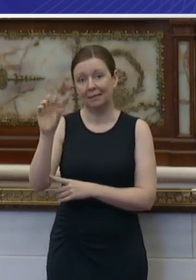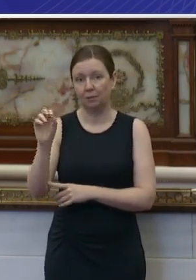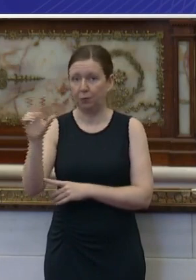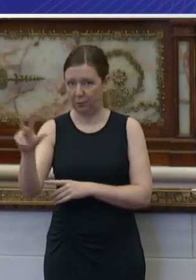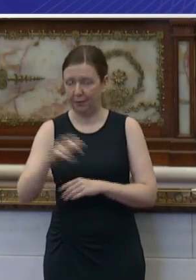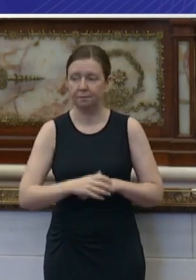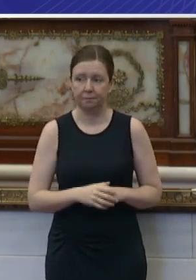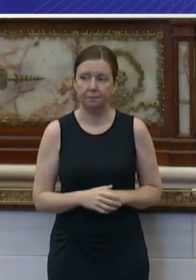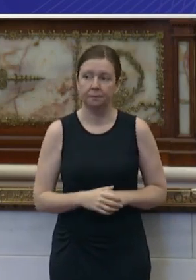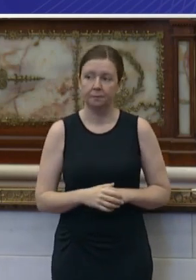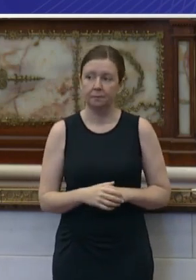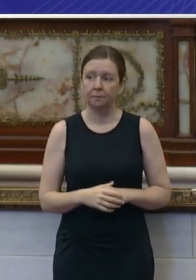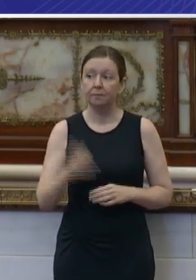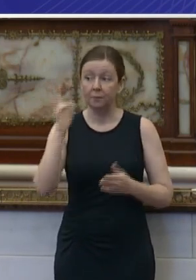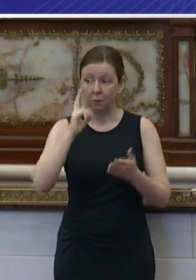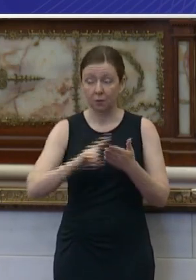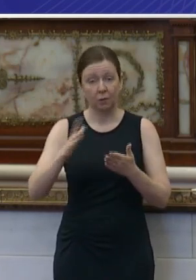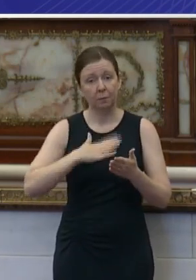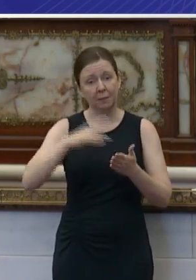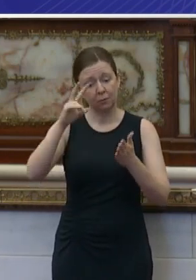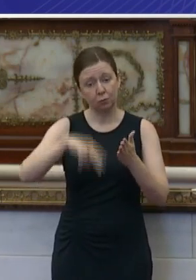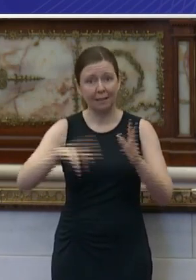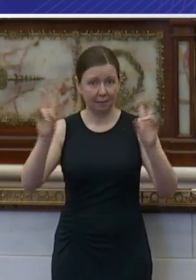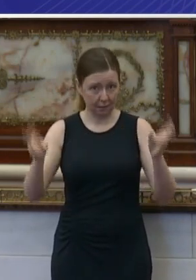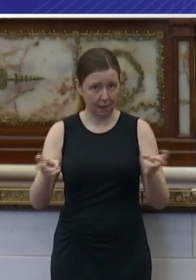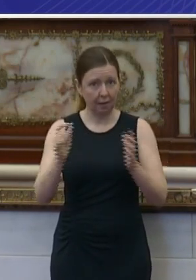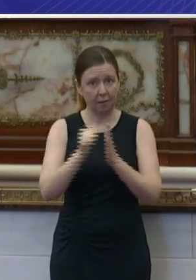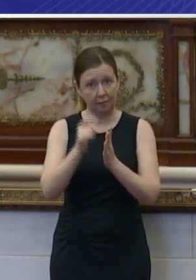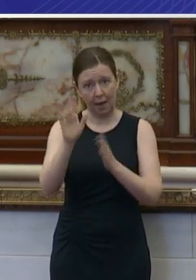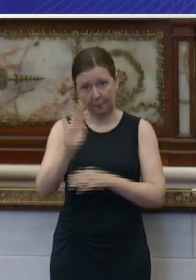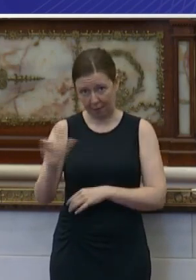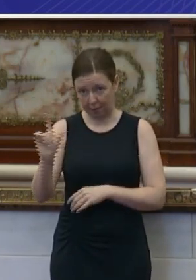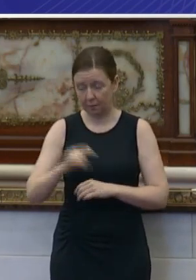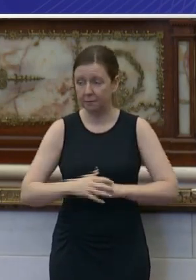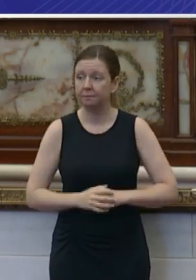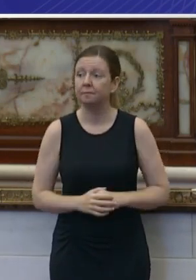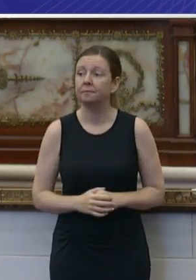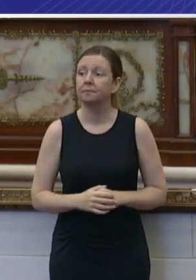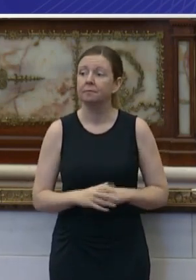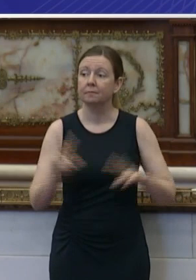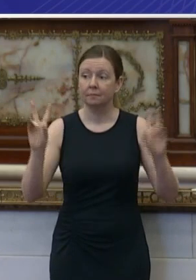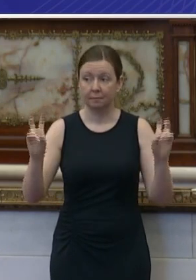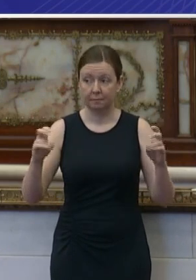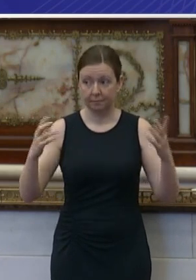200303. Clerk, will you please read the title of the bill?